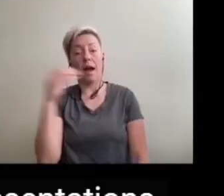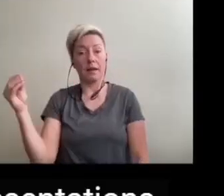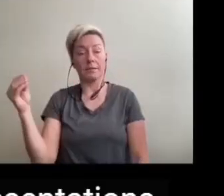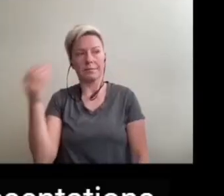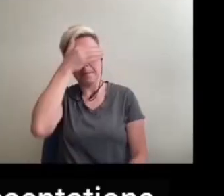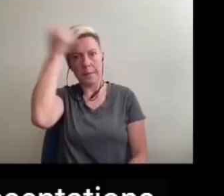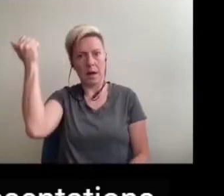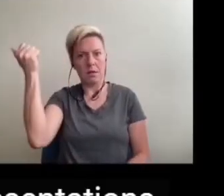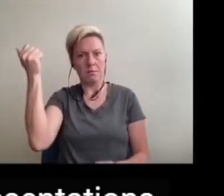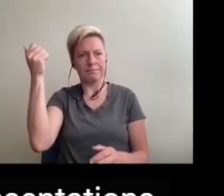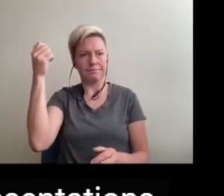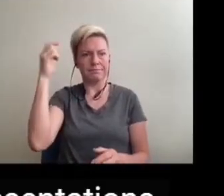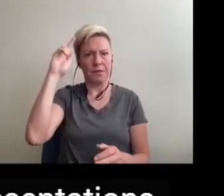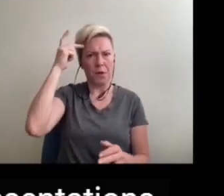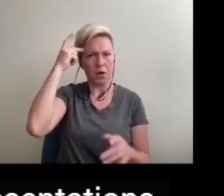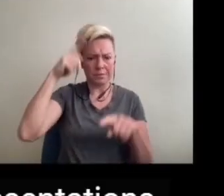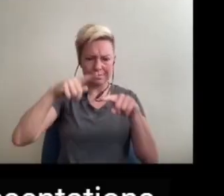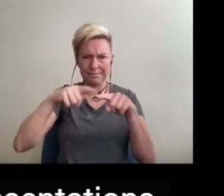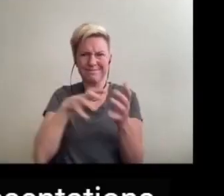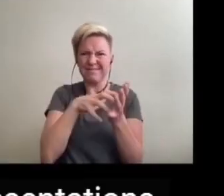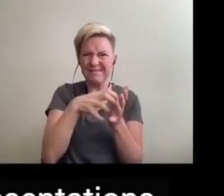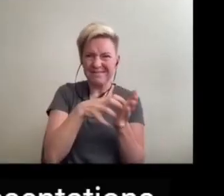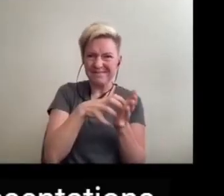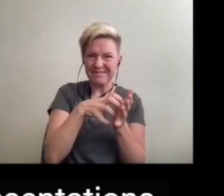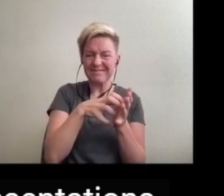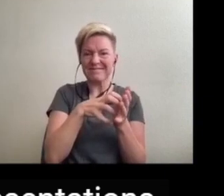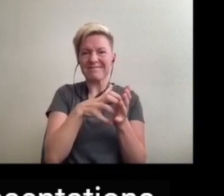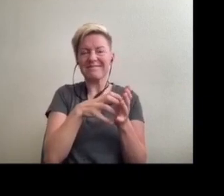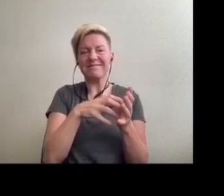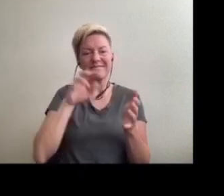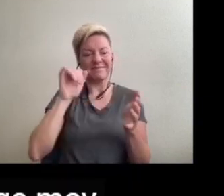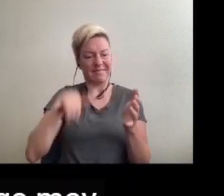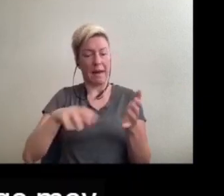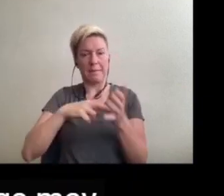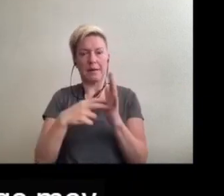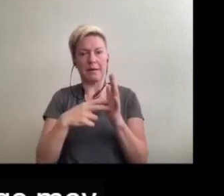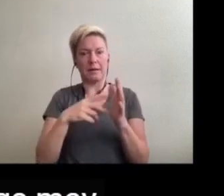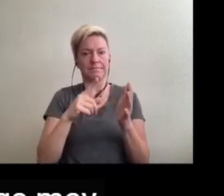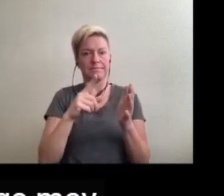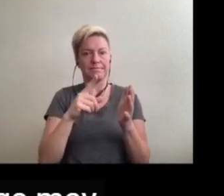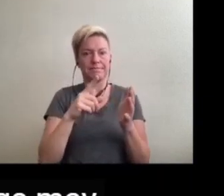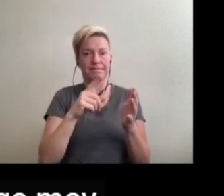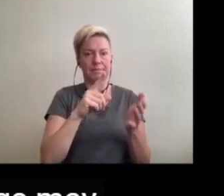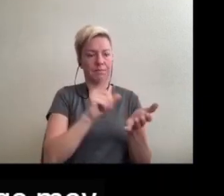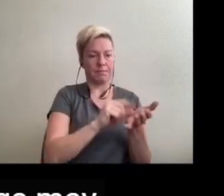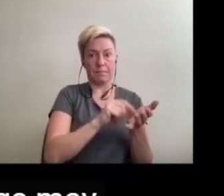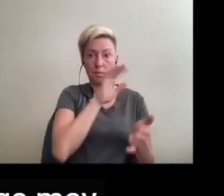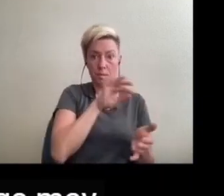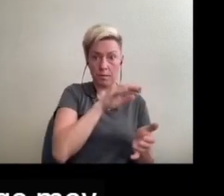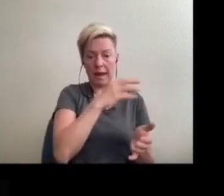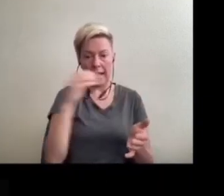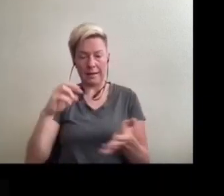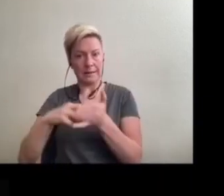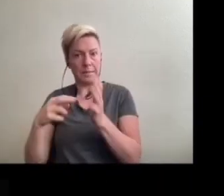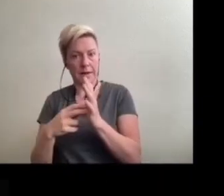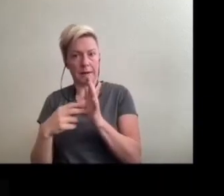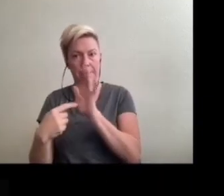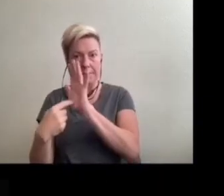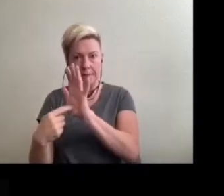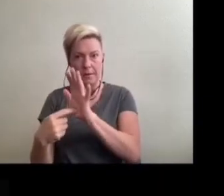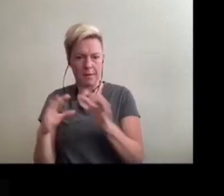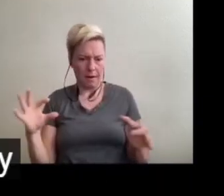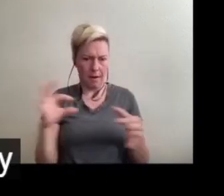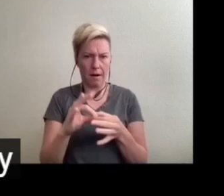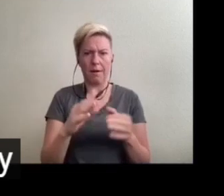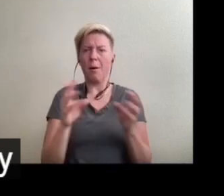In addition, due to weaker phonological representations, direct orthographic to semantic mappings may be strengthened for